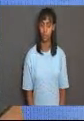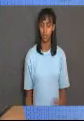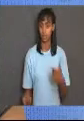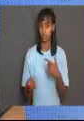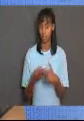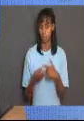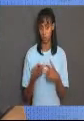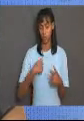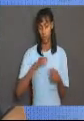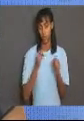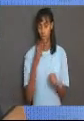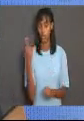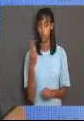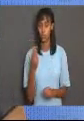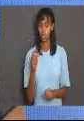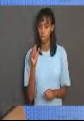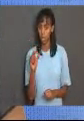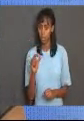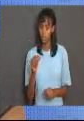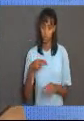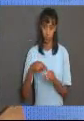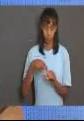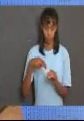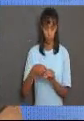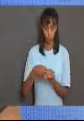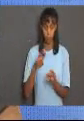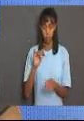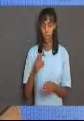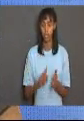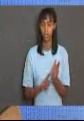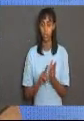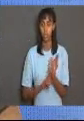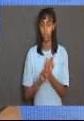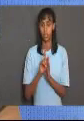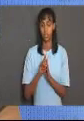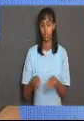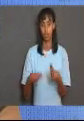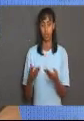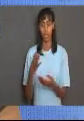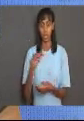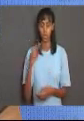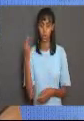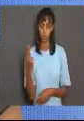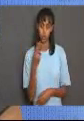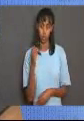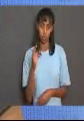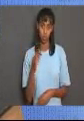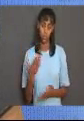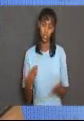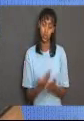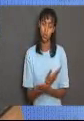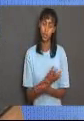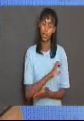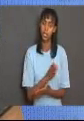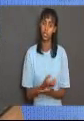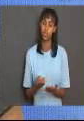Secondly, we can use less fossil fuel by increasing the supply and use of renewable